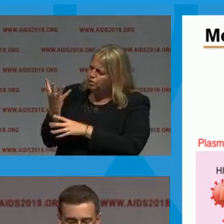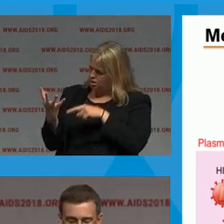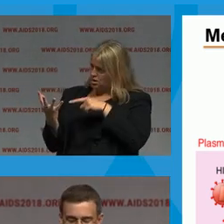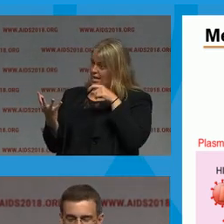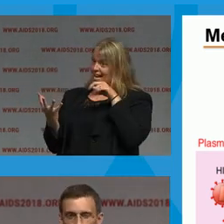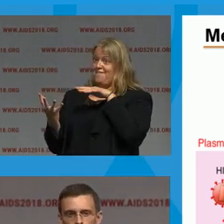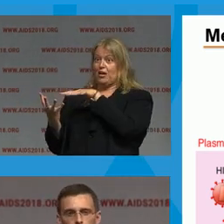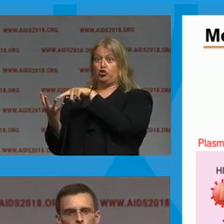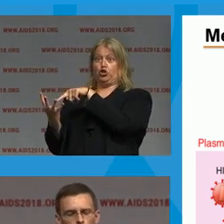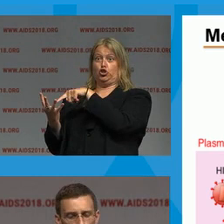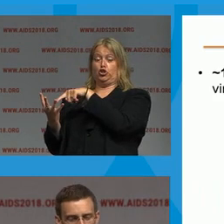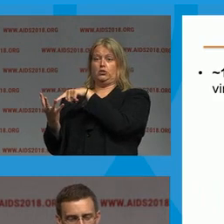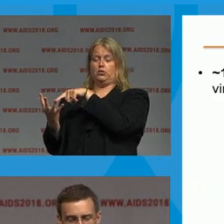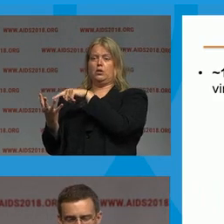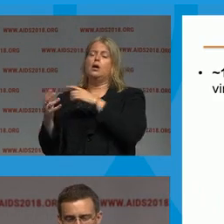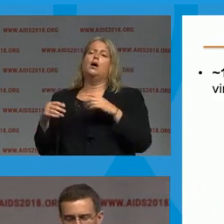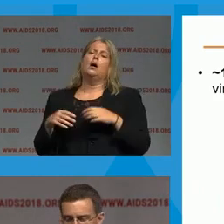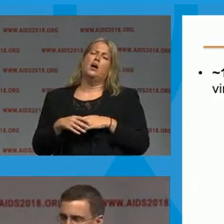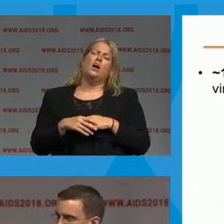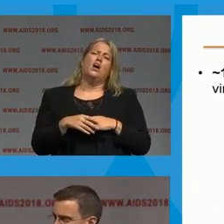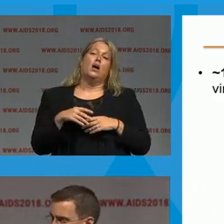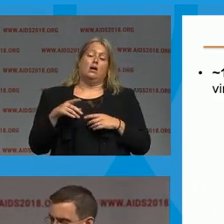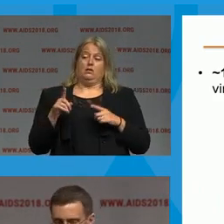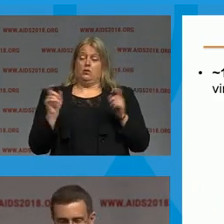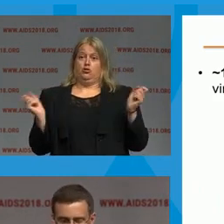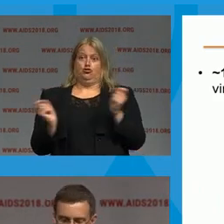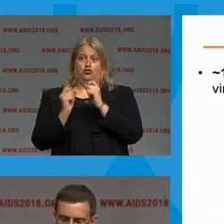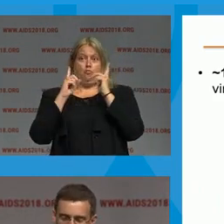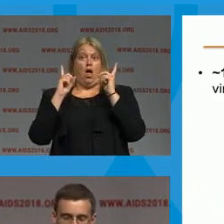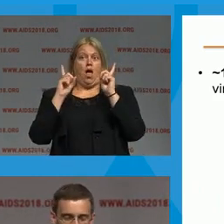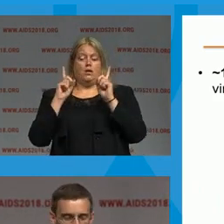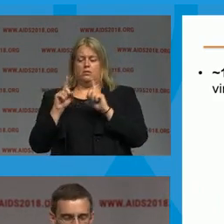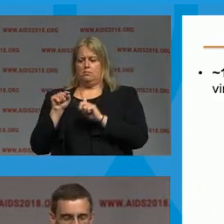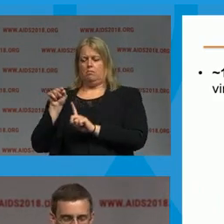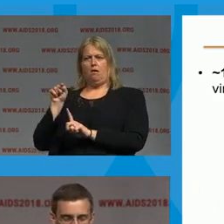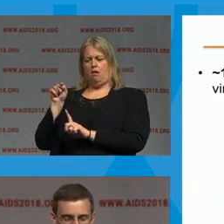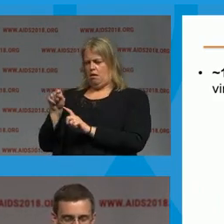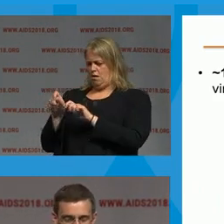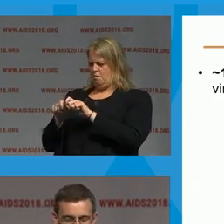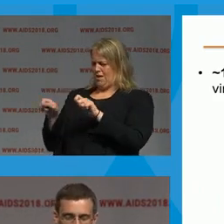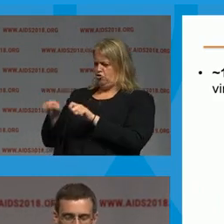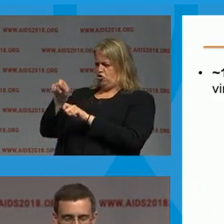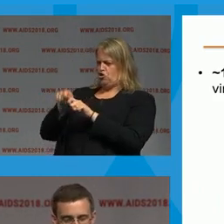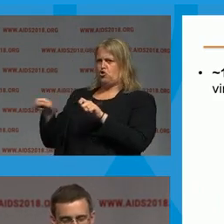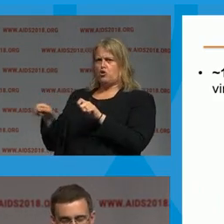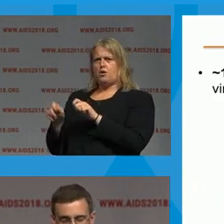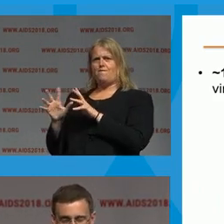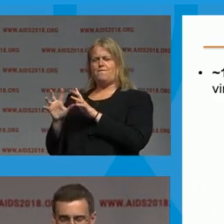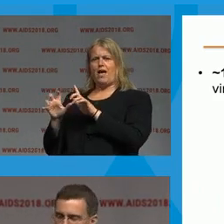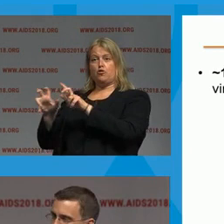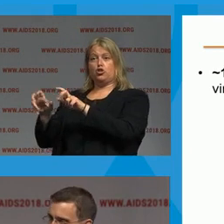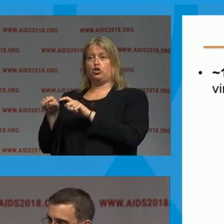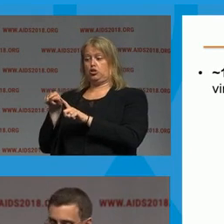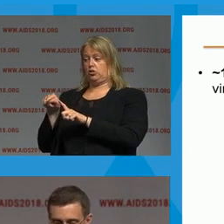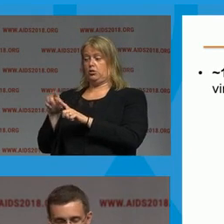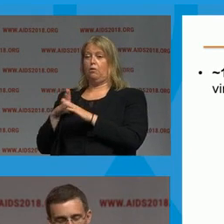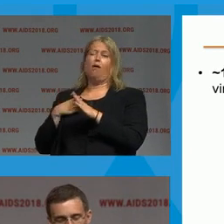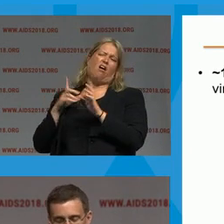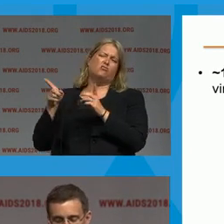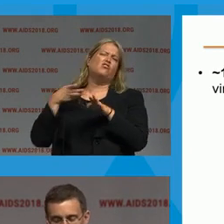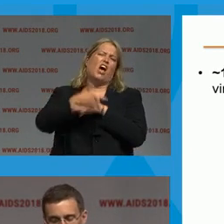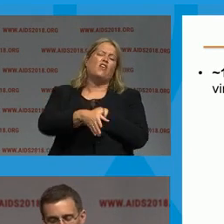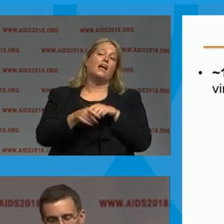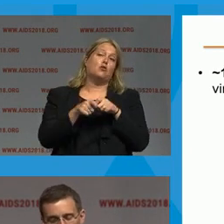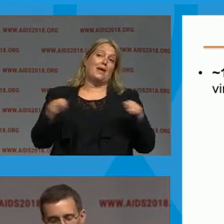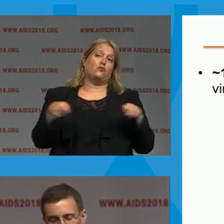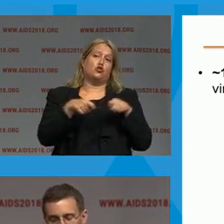infectious. One of the first surprises in the field was that if we measure the virus using this direct measure and